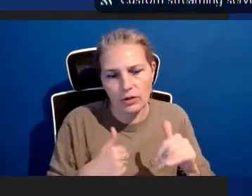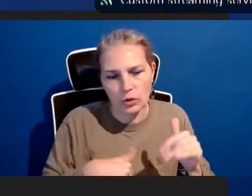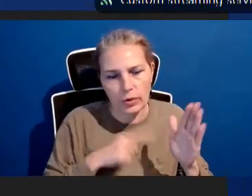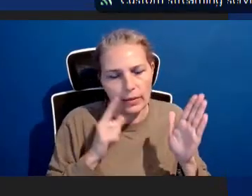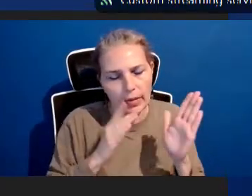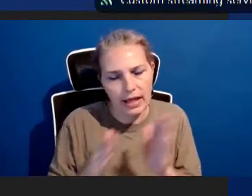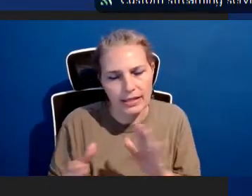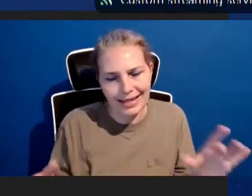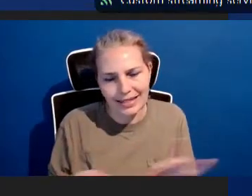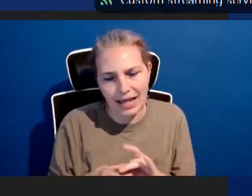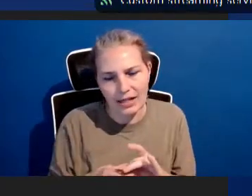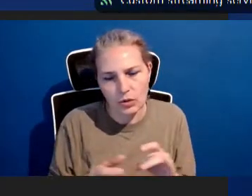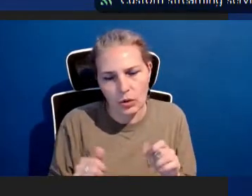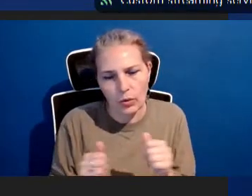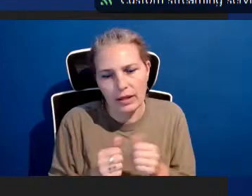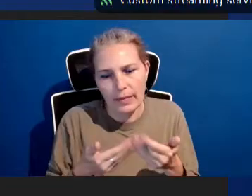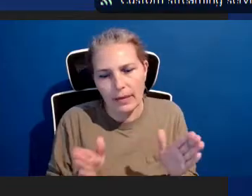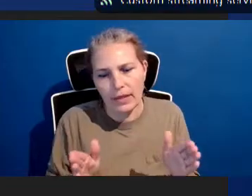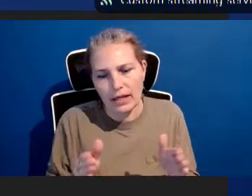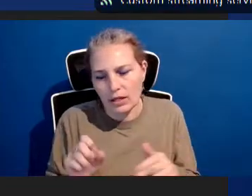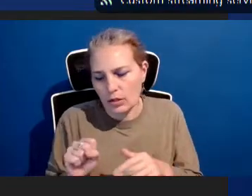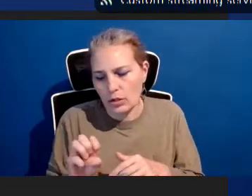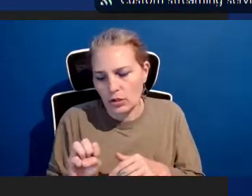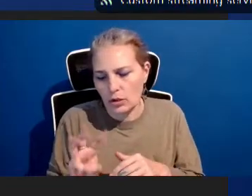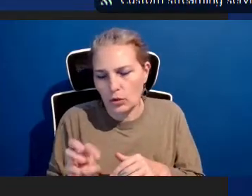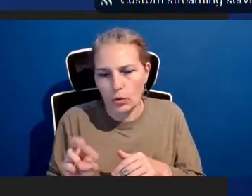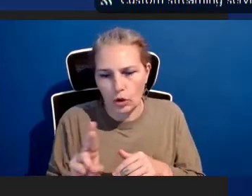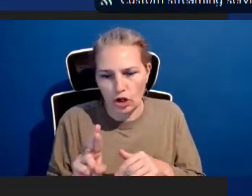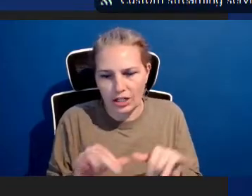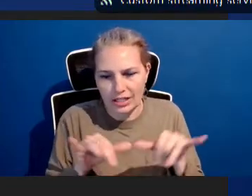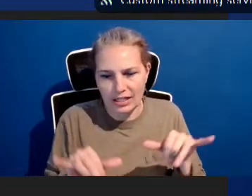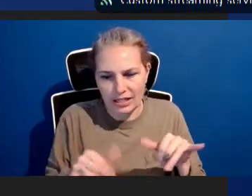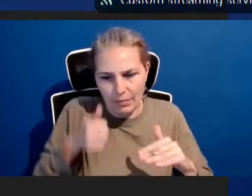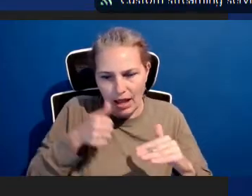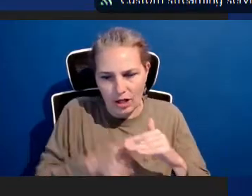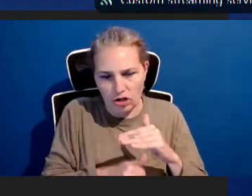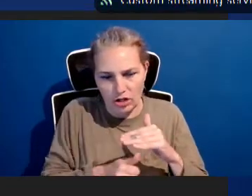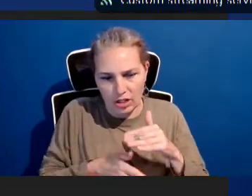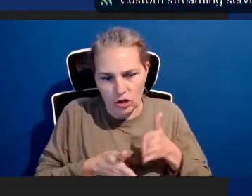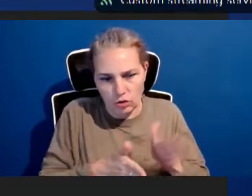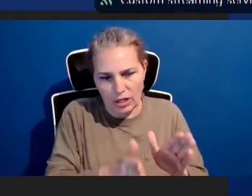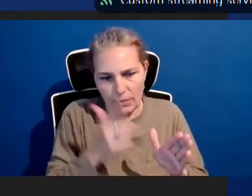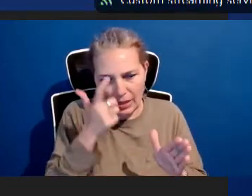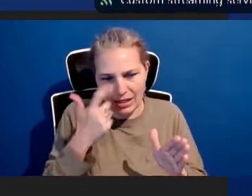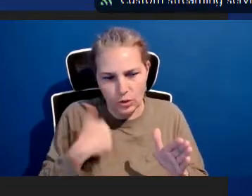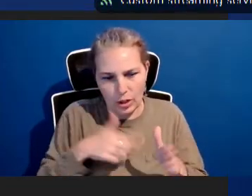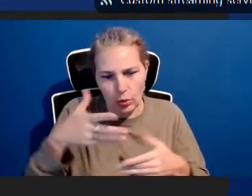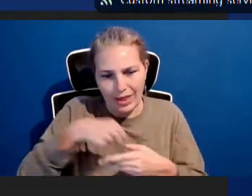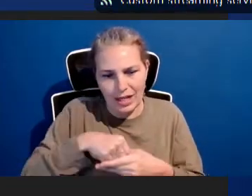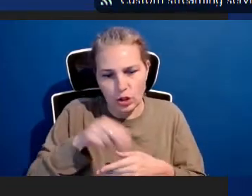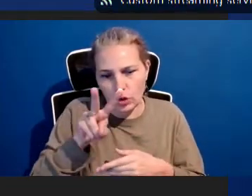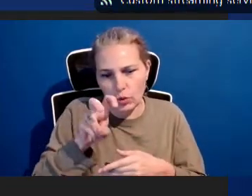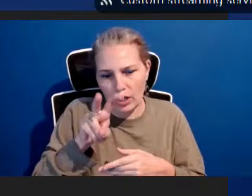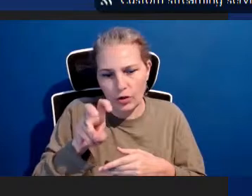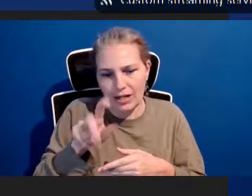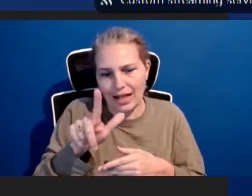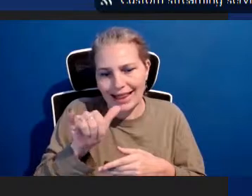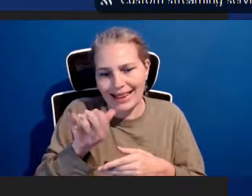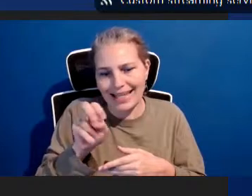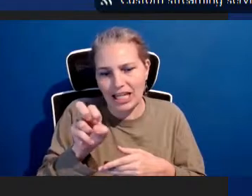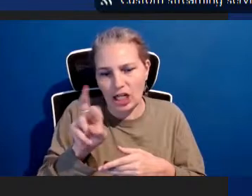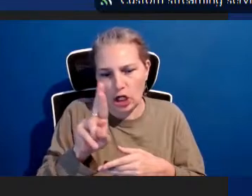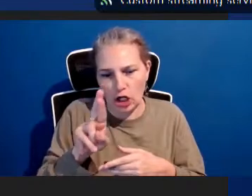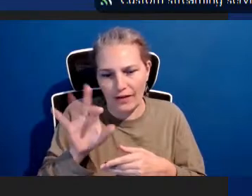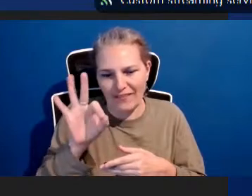street because we are within 200 linear feet of the sewer. Can we use the old seepage pit for stormwater